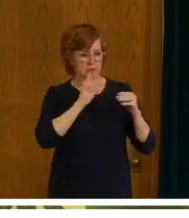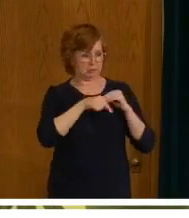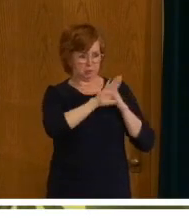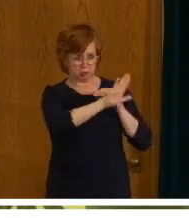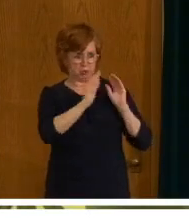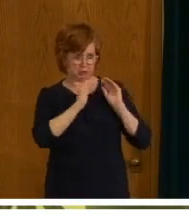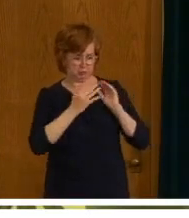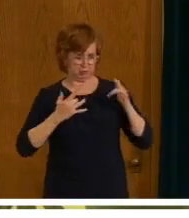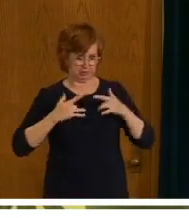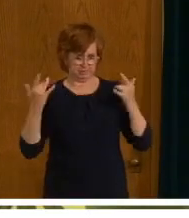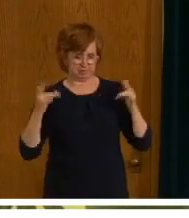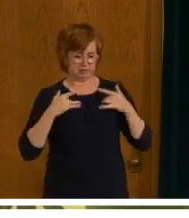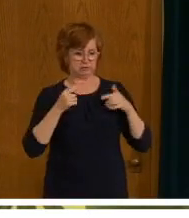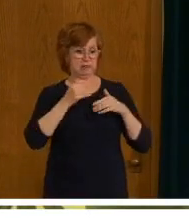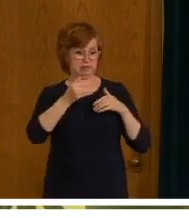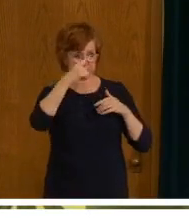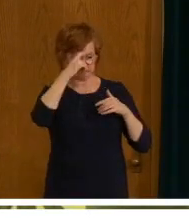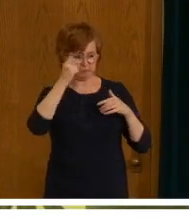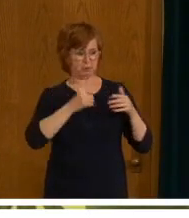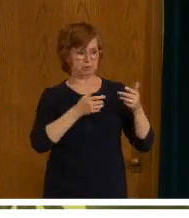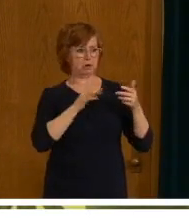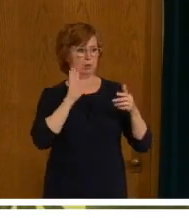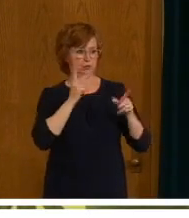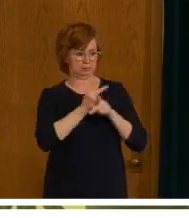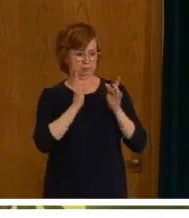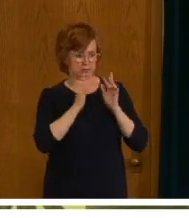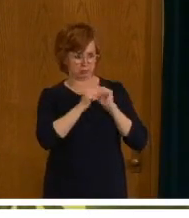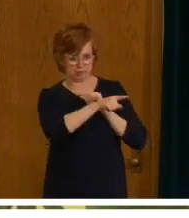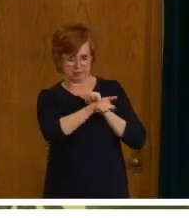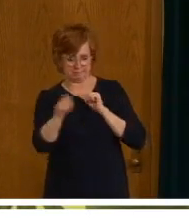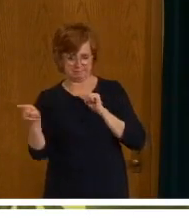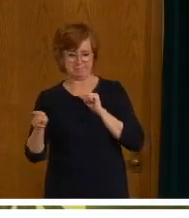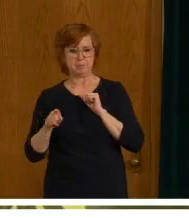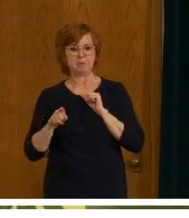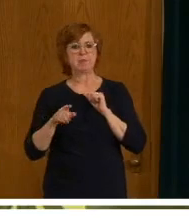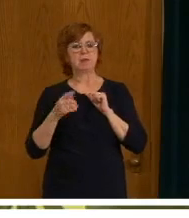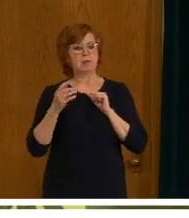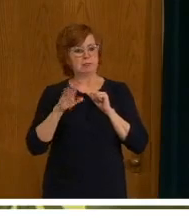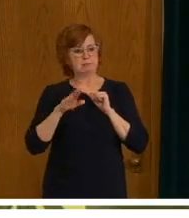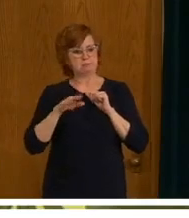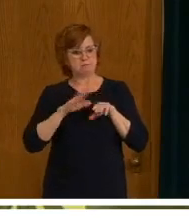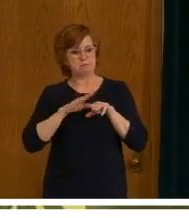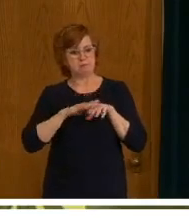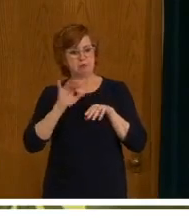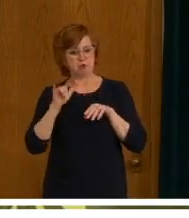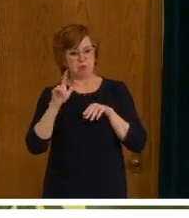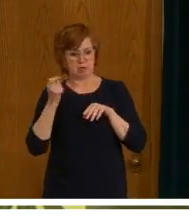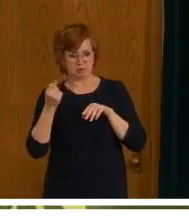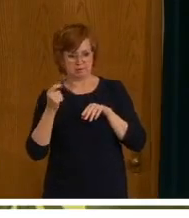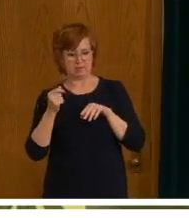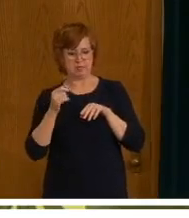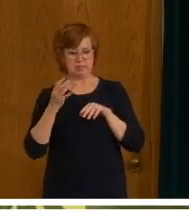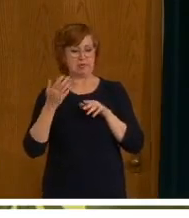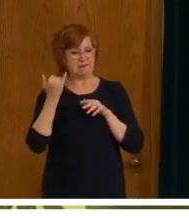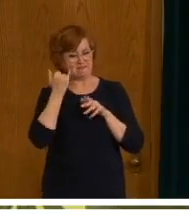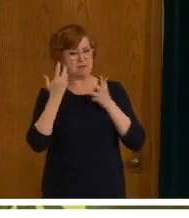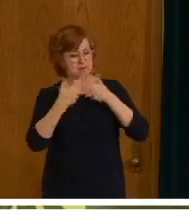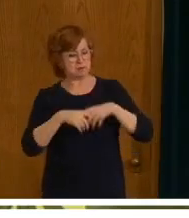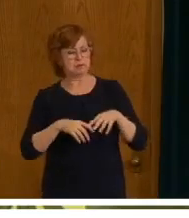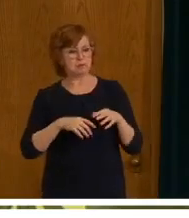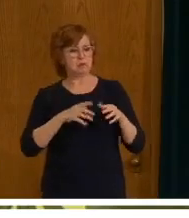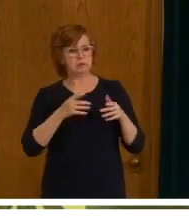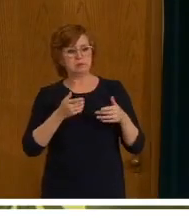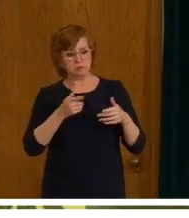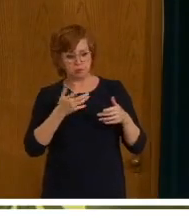are hosted throughout the summer with this information that we're announcing here today, and to open up lines of communication on if they have